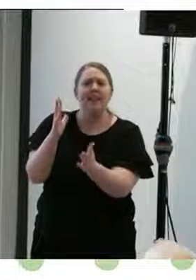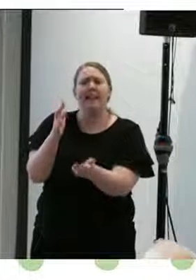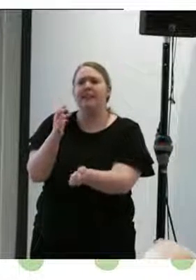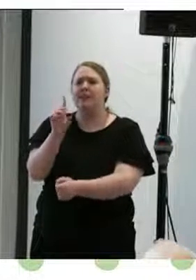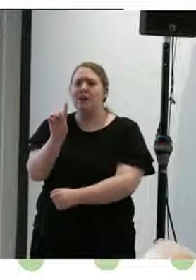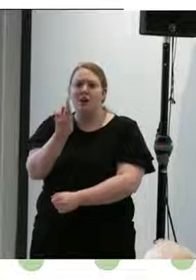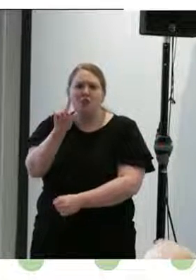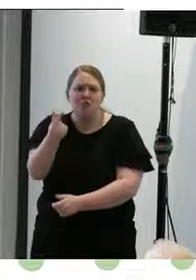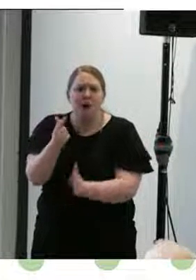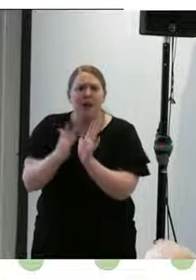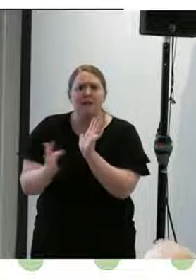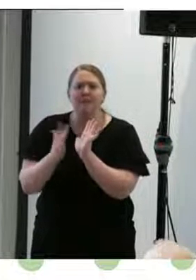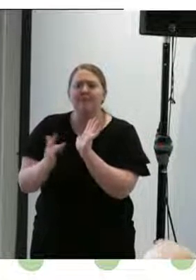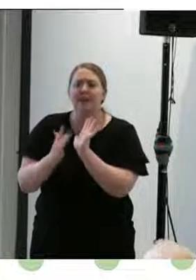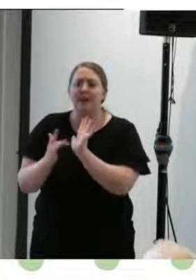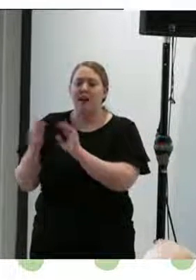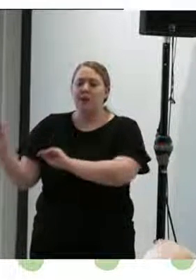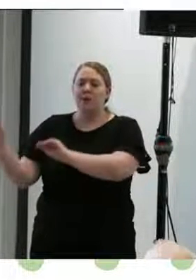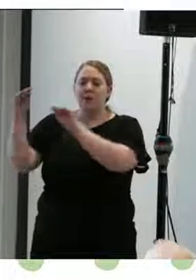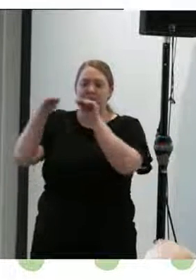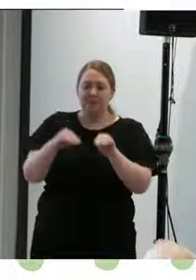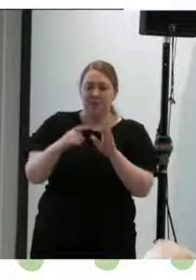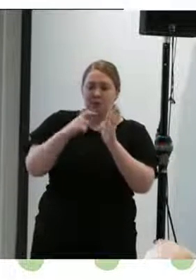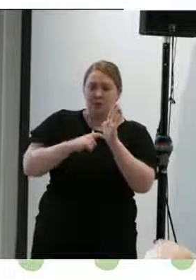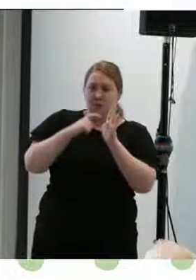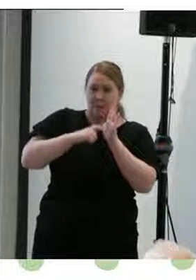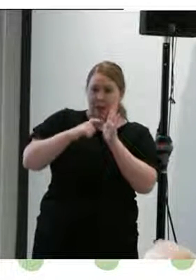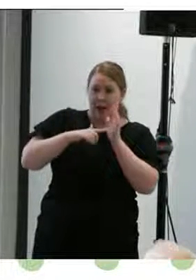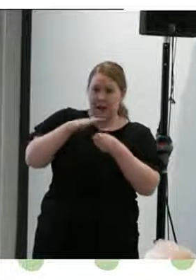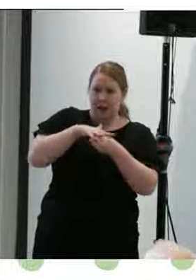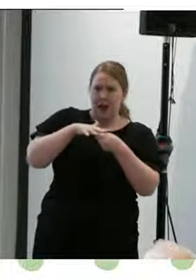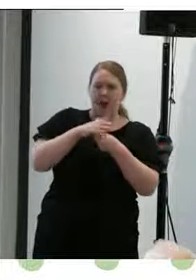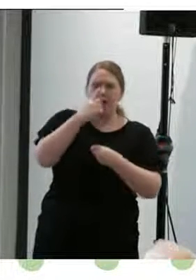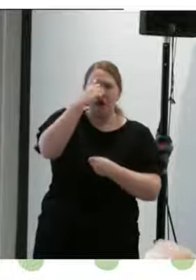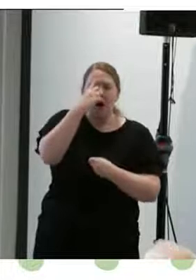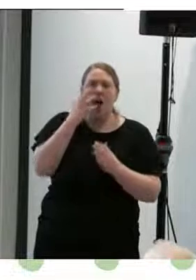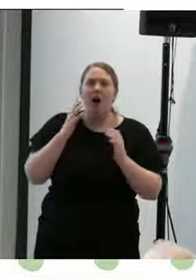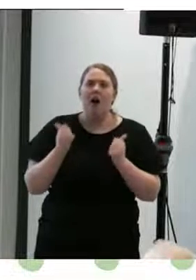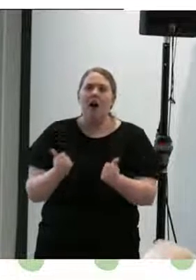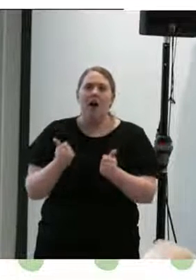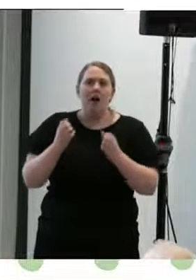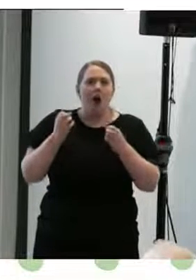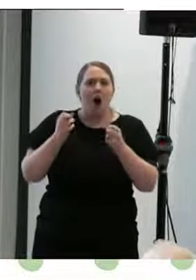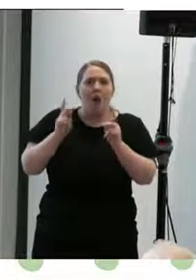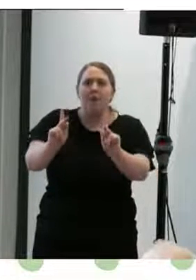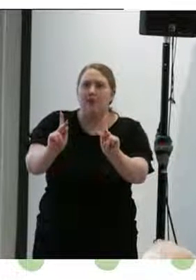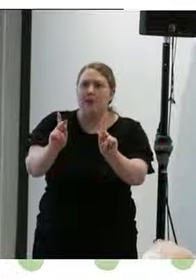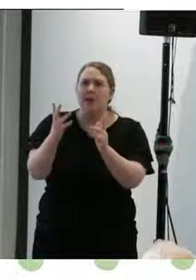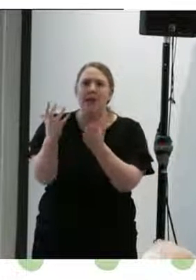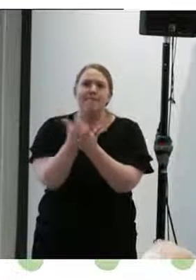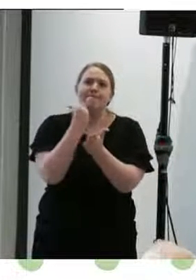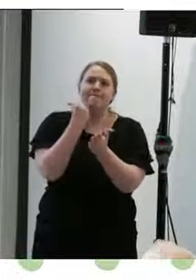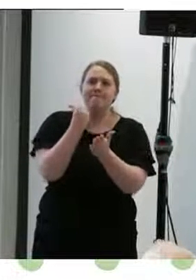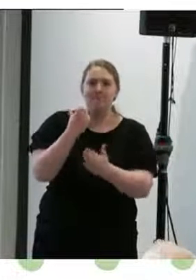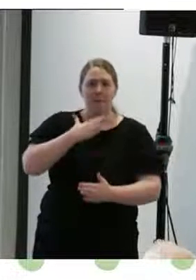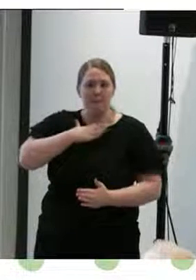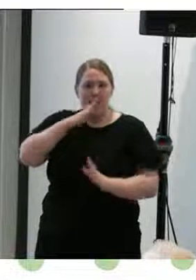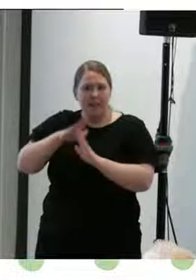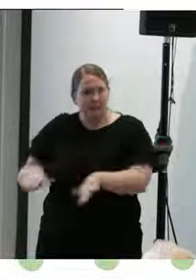And when they got to this coal region, they felt like they might finally get a fleeting shot at opportunities that their children had never